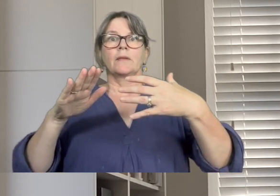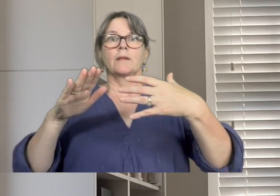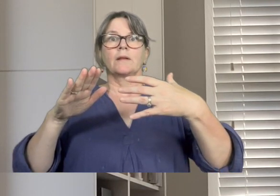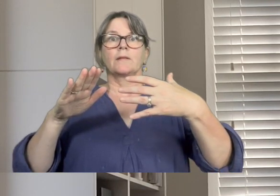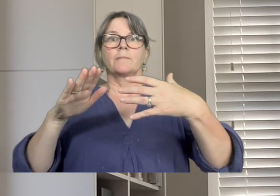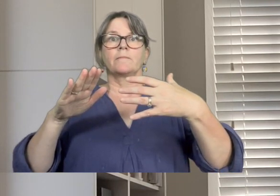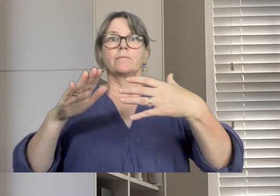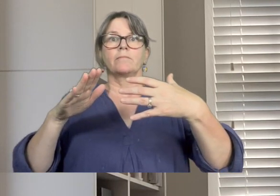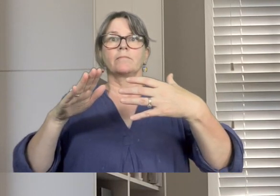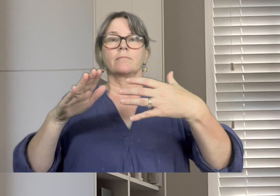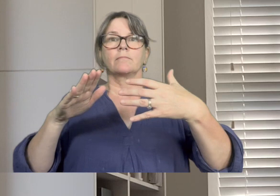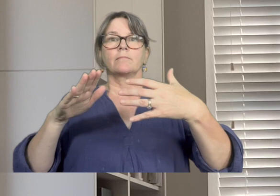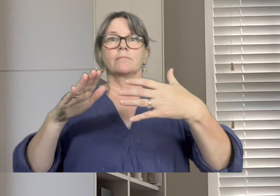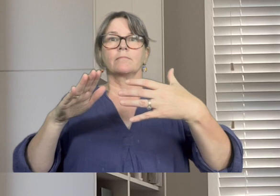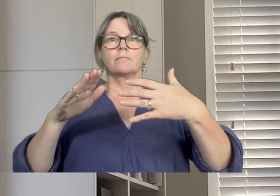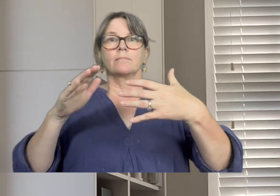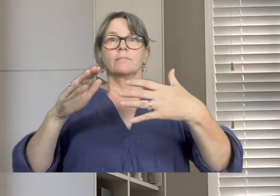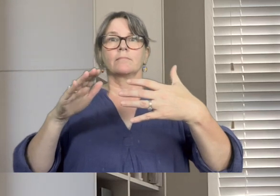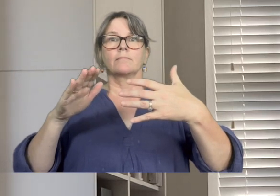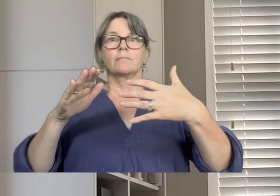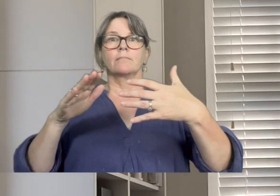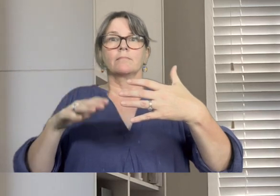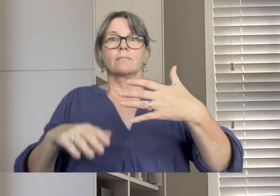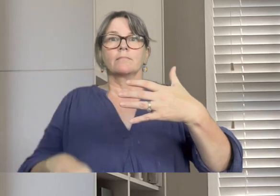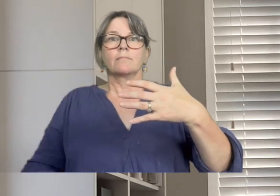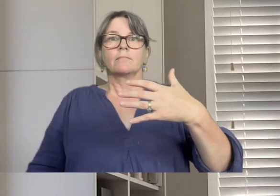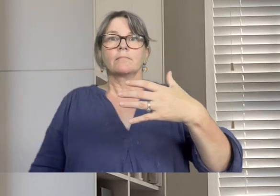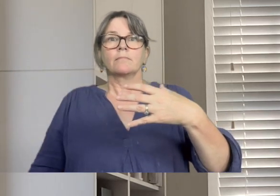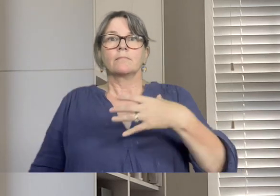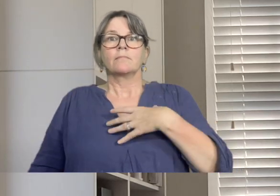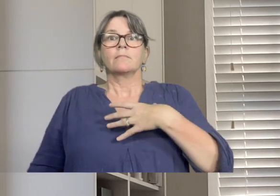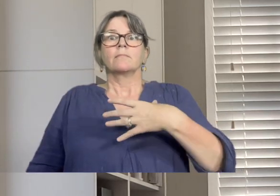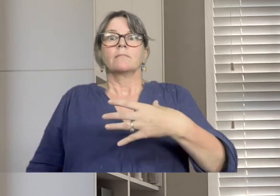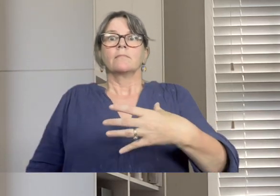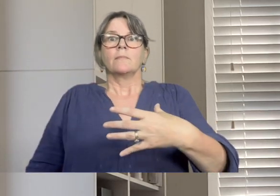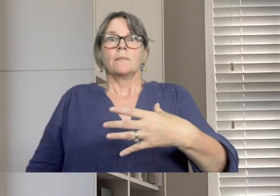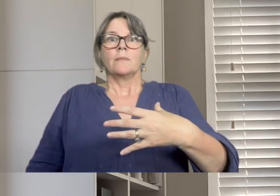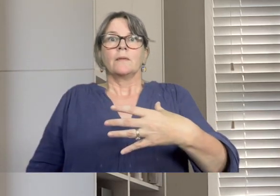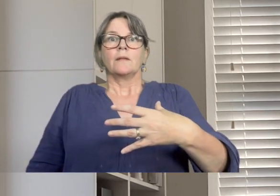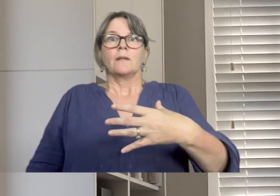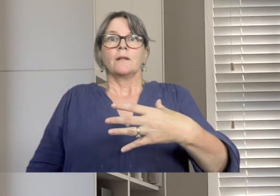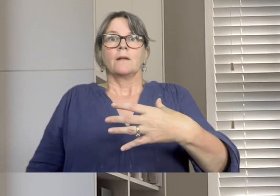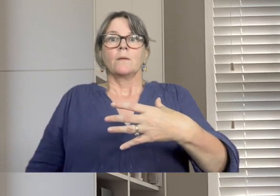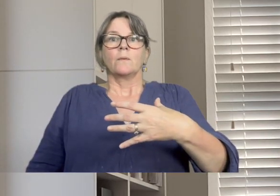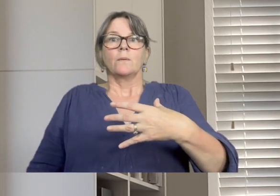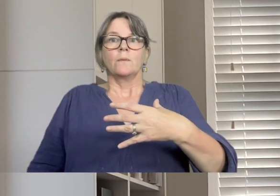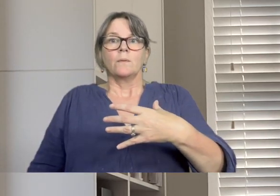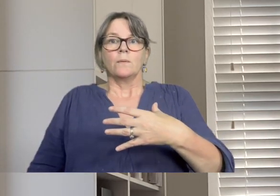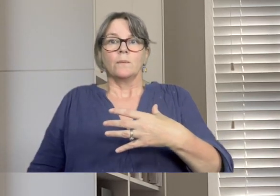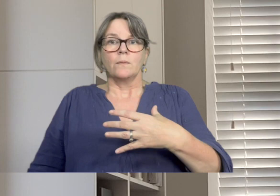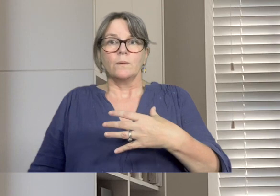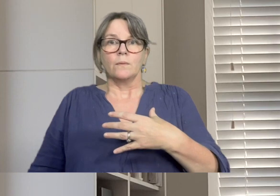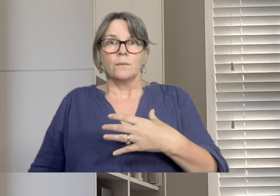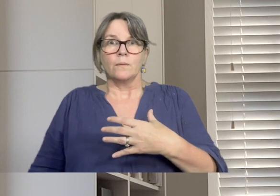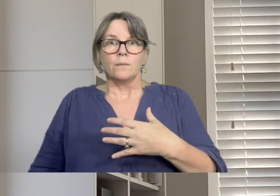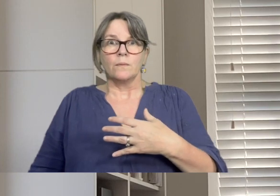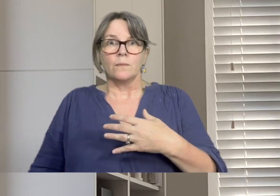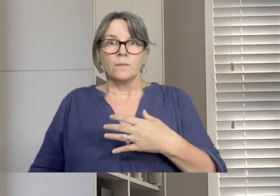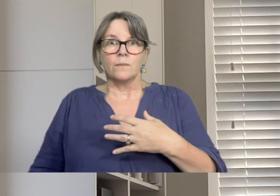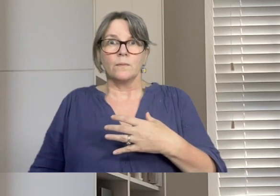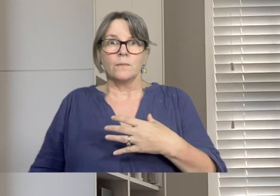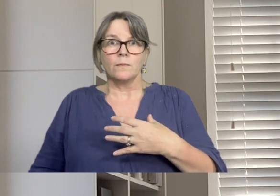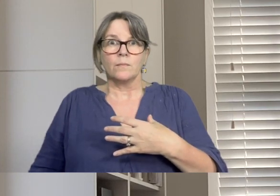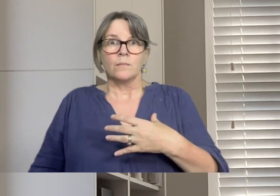out, extend through. Find that long line from knees to shoulders. We take a breath here. As we breathe out, we're going to